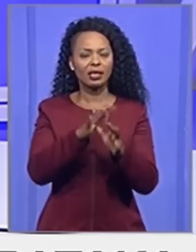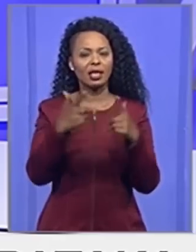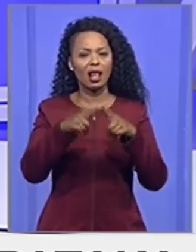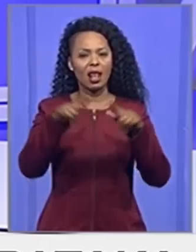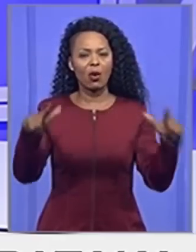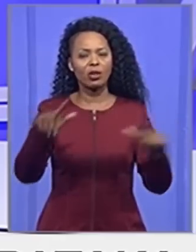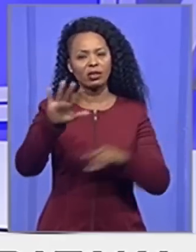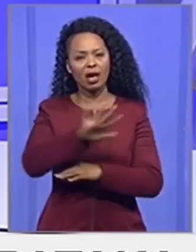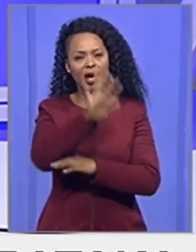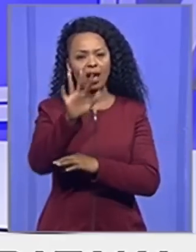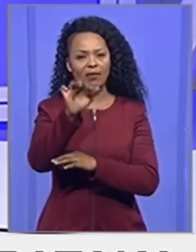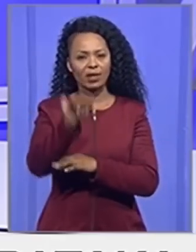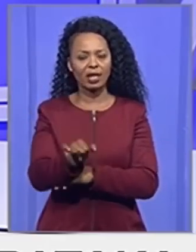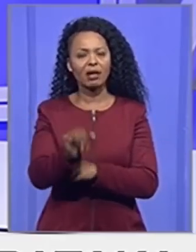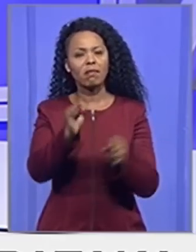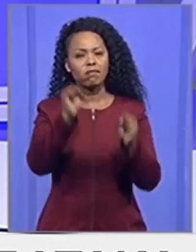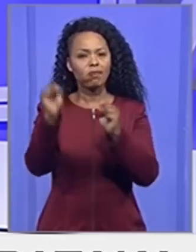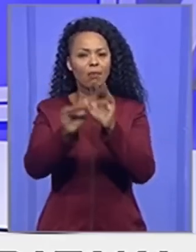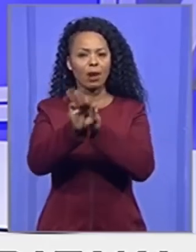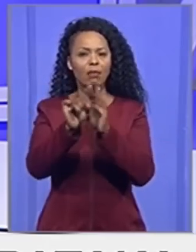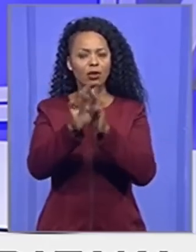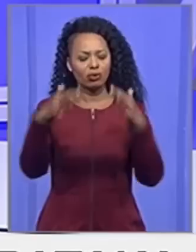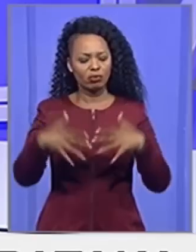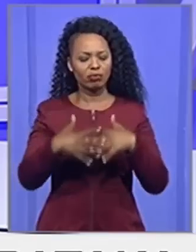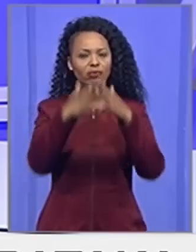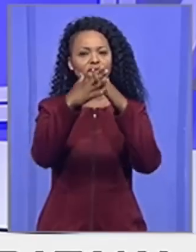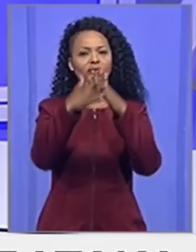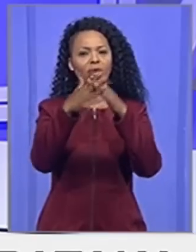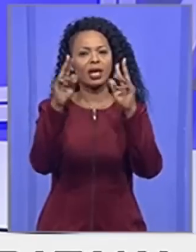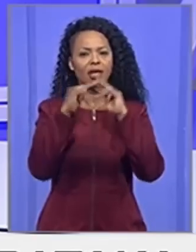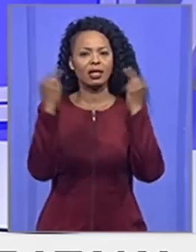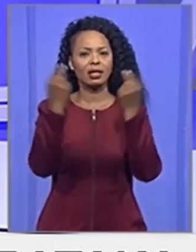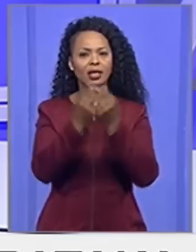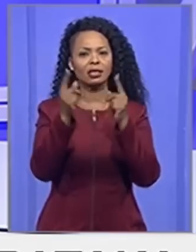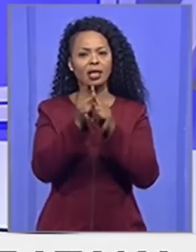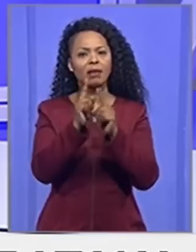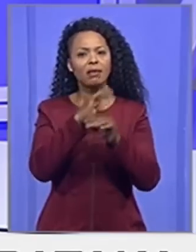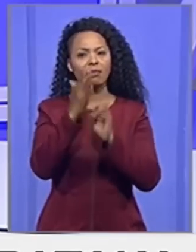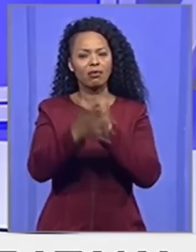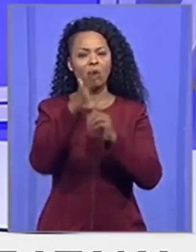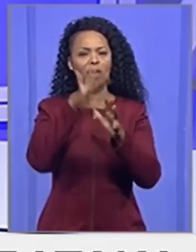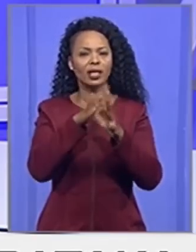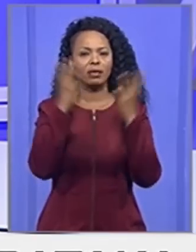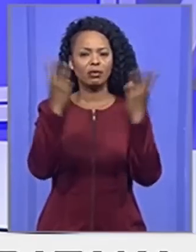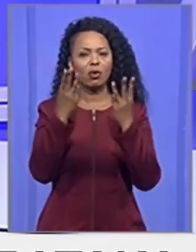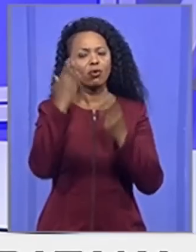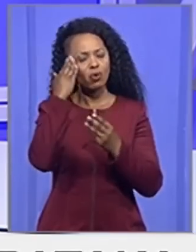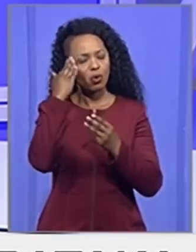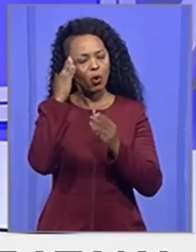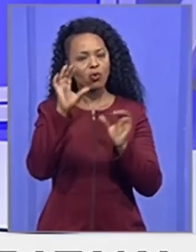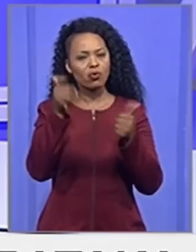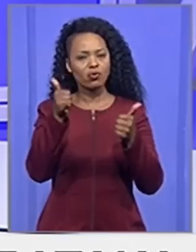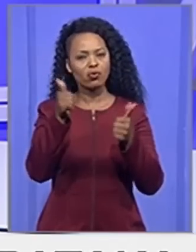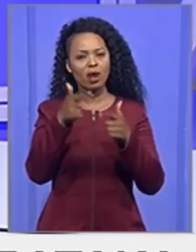go tša babegaditaba go ageng ditšhaba le go tšea karolo go ditšhaba tšeo di nago le tsebo.